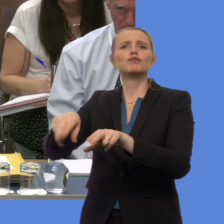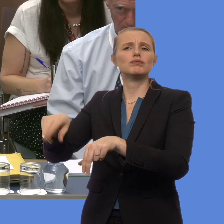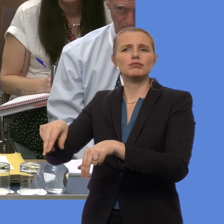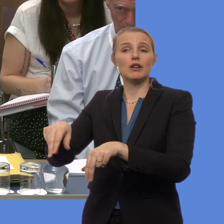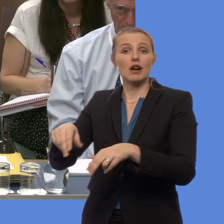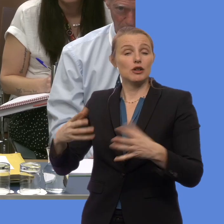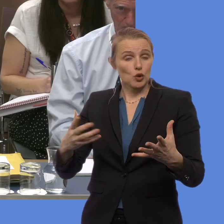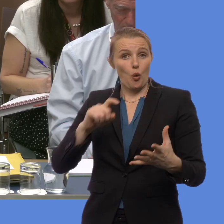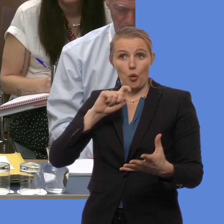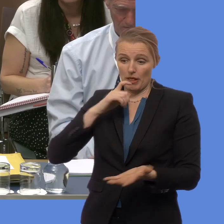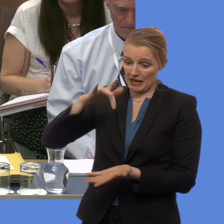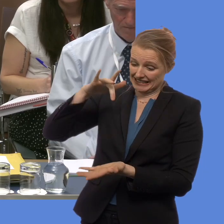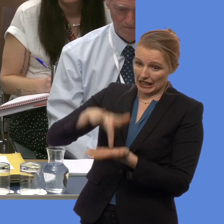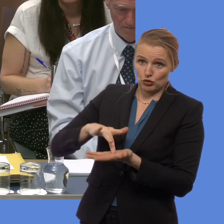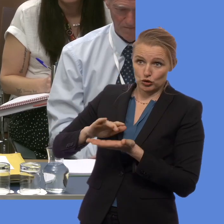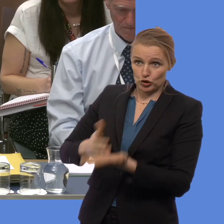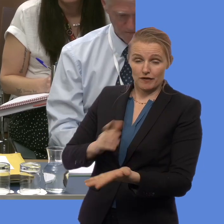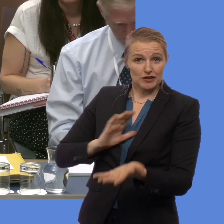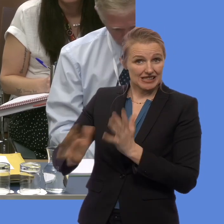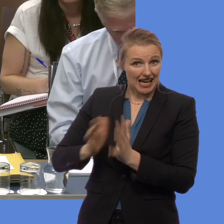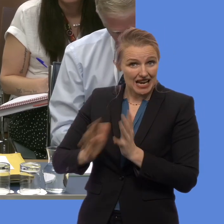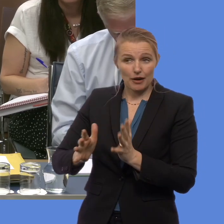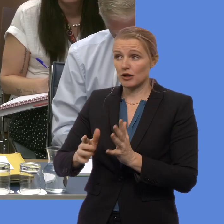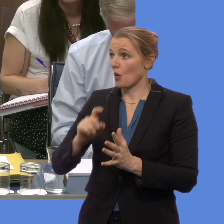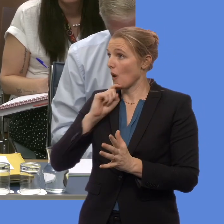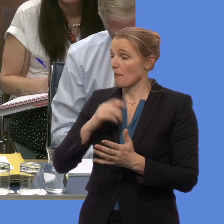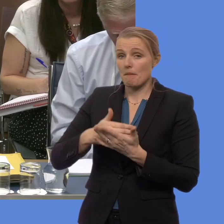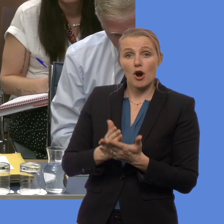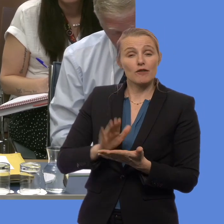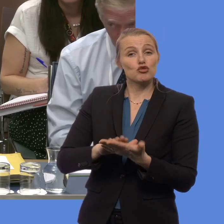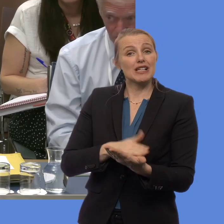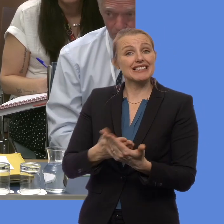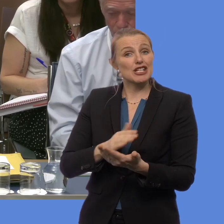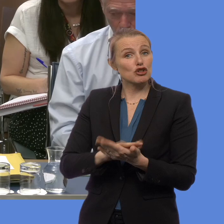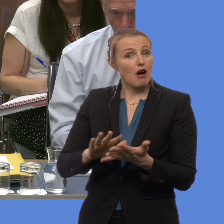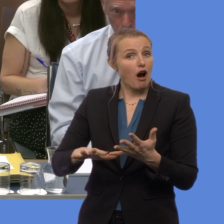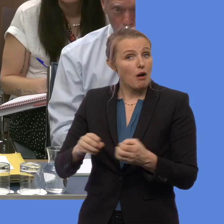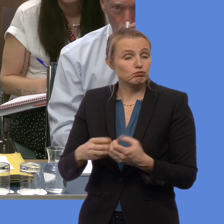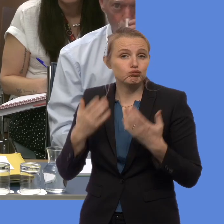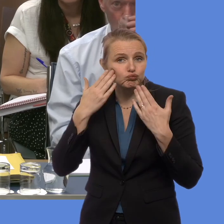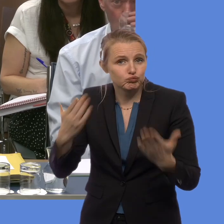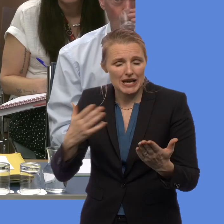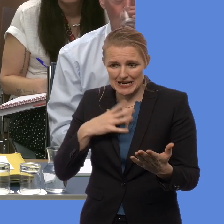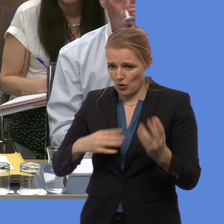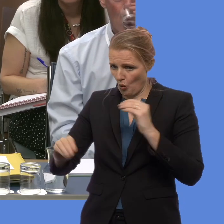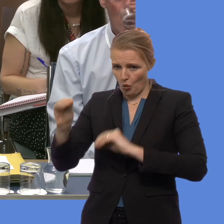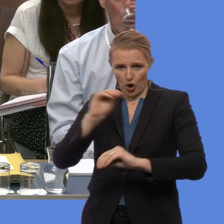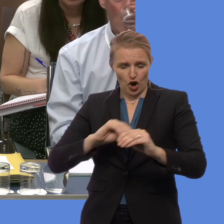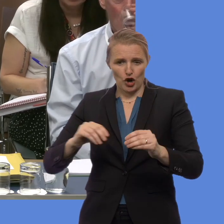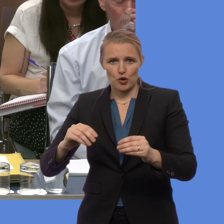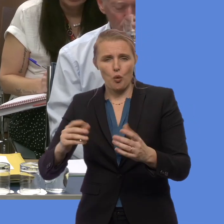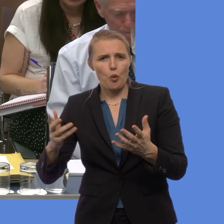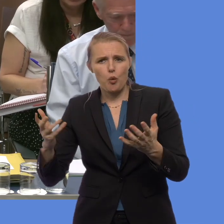for signing, is it going to be part of the translation hub, etc., needs to be worked through as to where the different